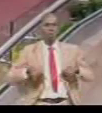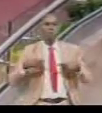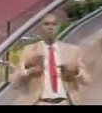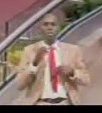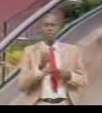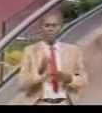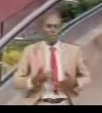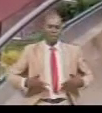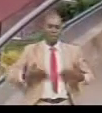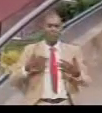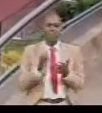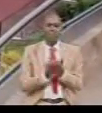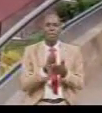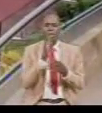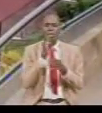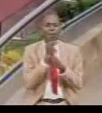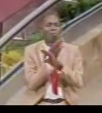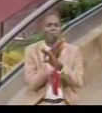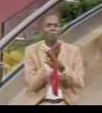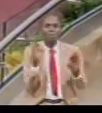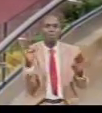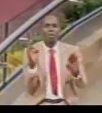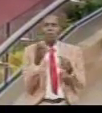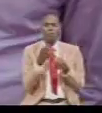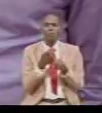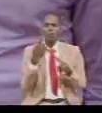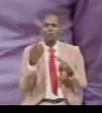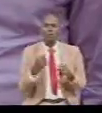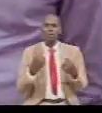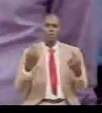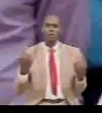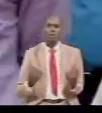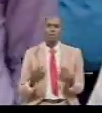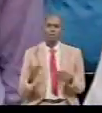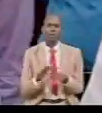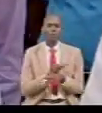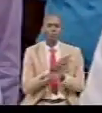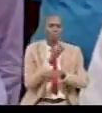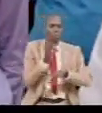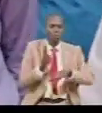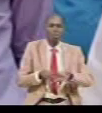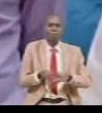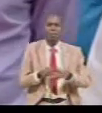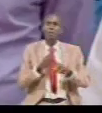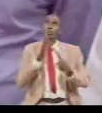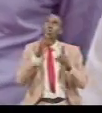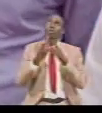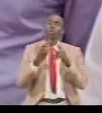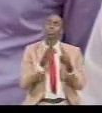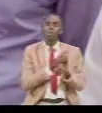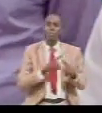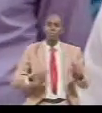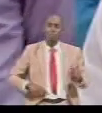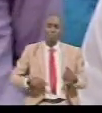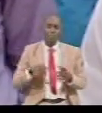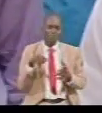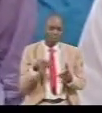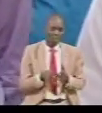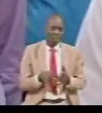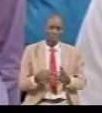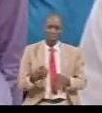liberated from the sinful nature, tell the Lord, this